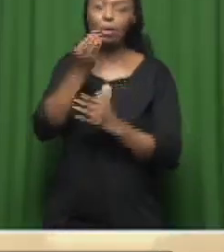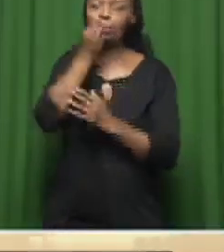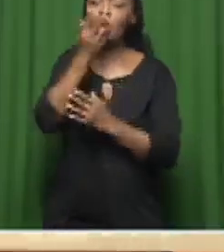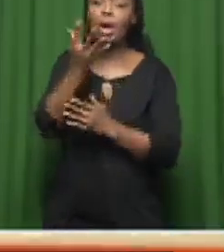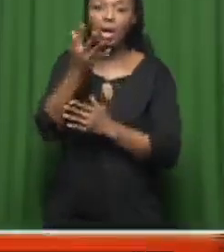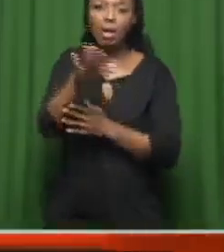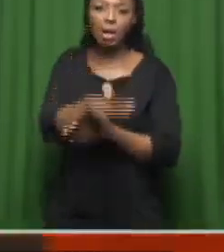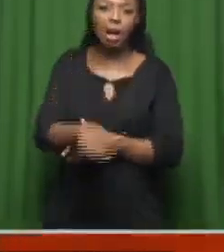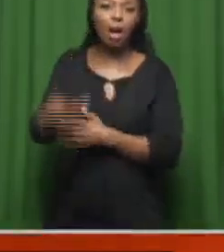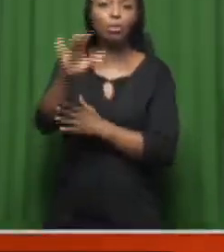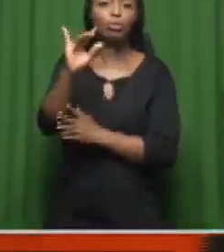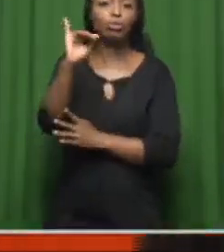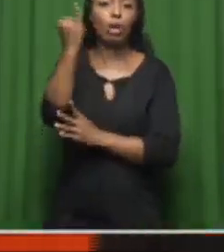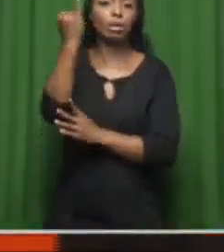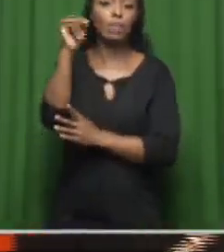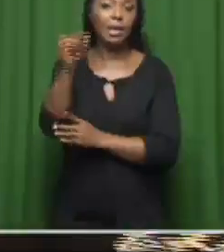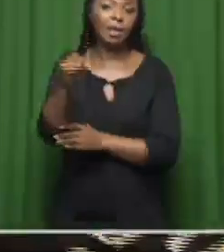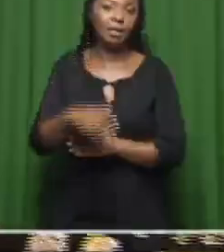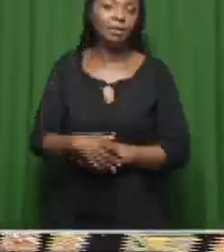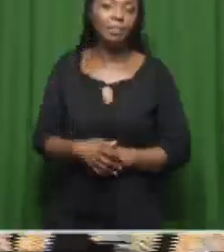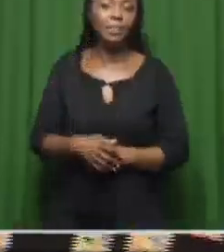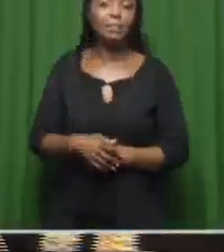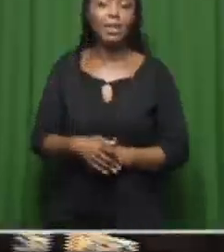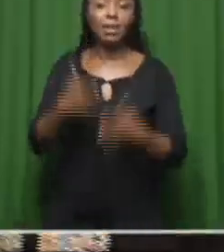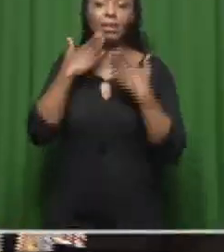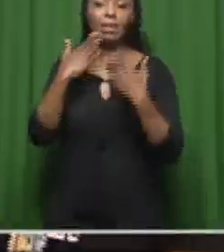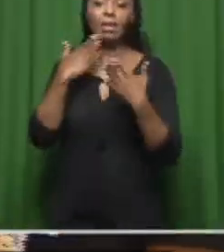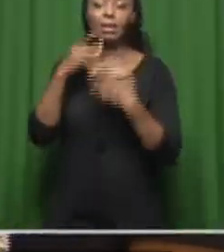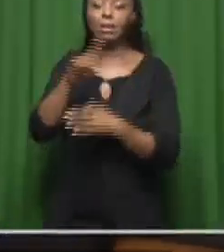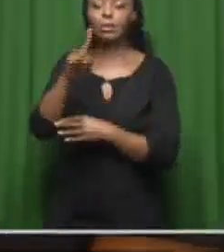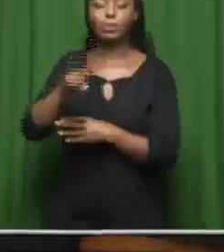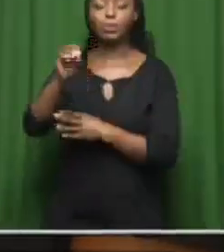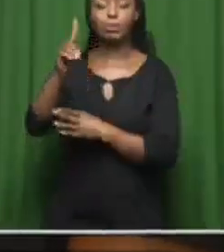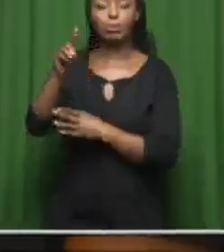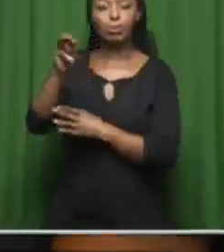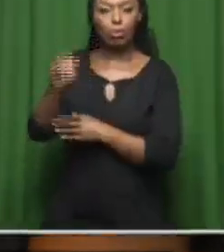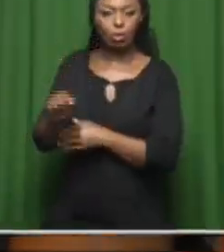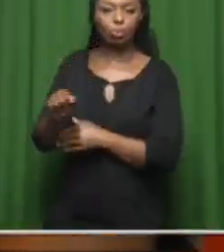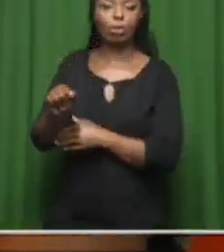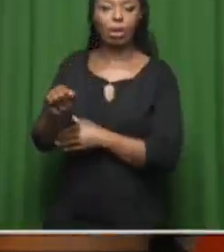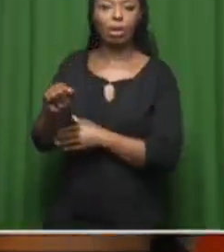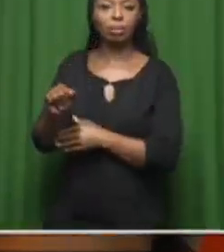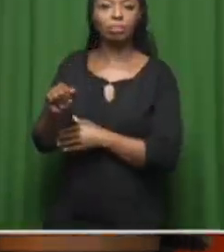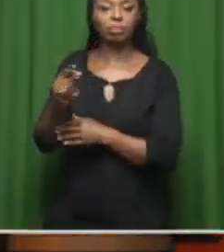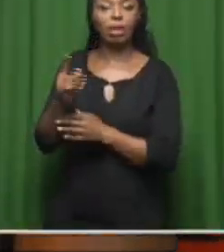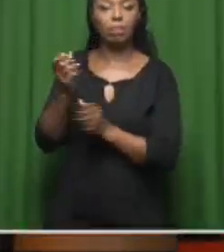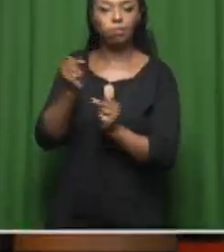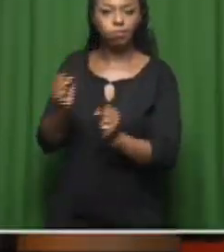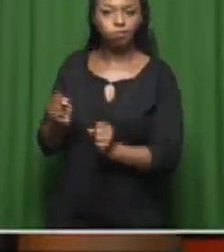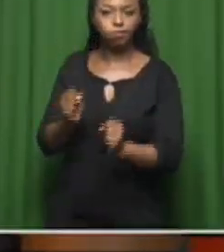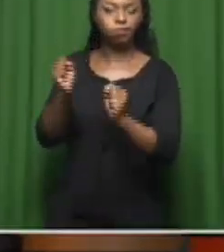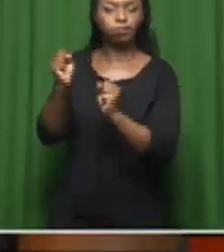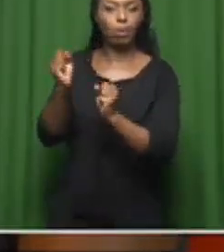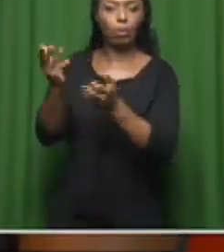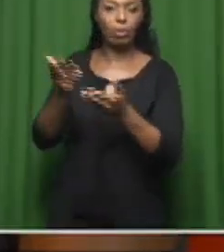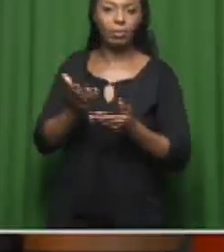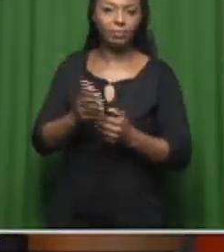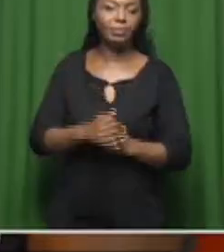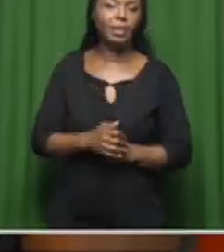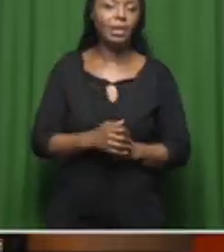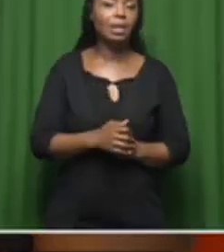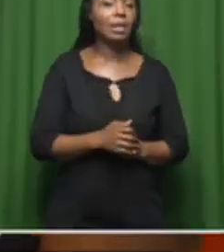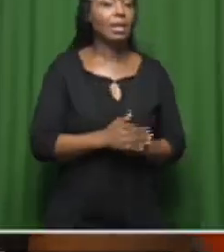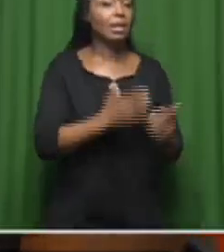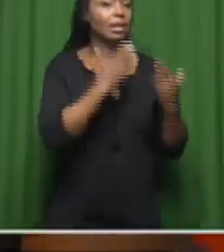skyline. Zodwa, very good afternoon to you. Thank you so much for joining us. Welcome. Hi, Simpiwe. Thank you for having me also today.